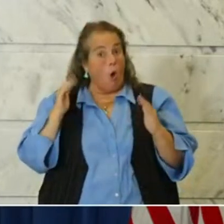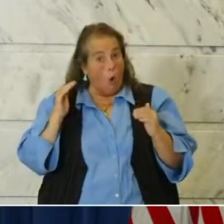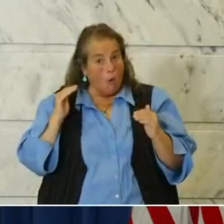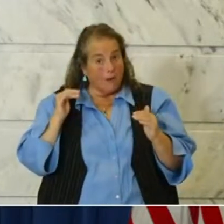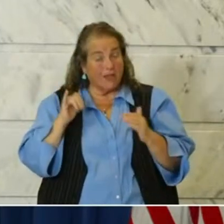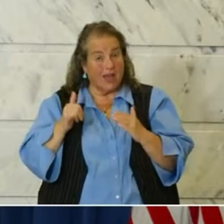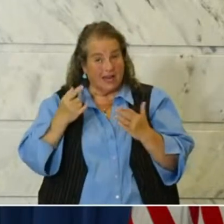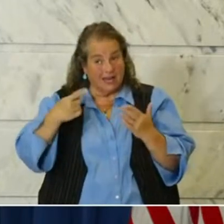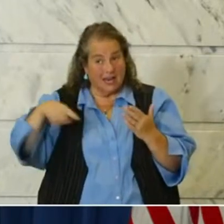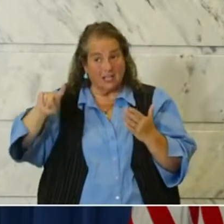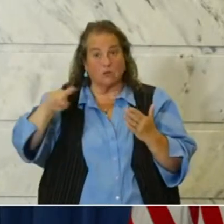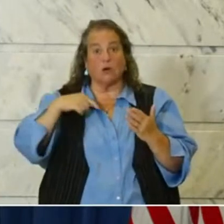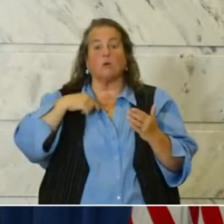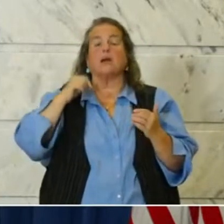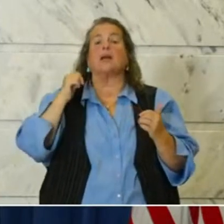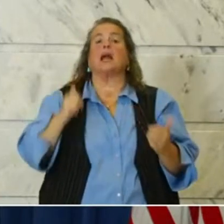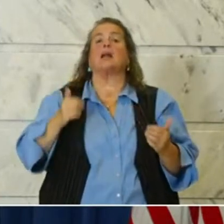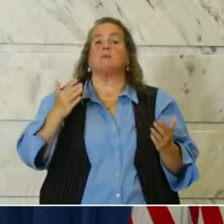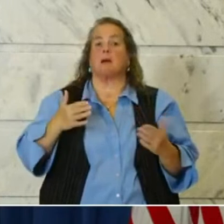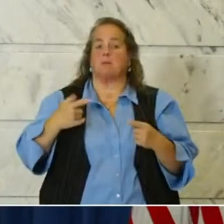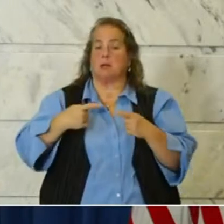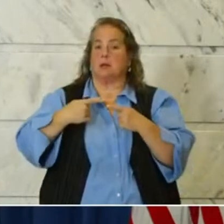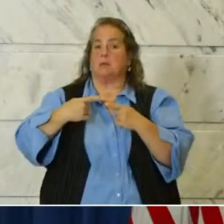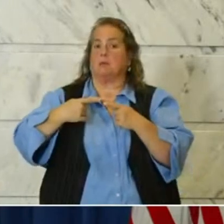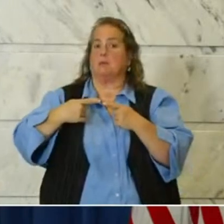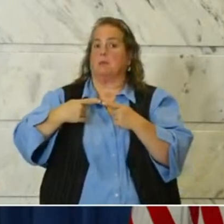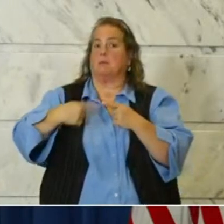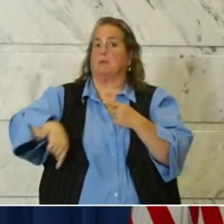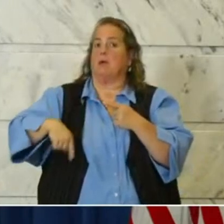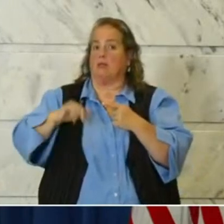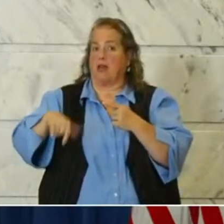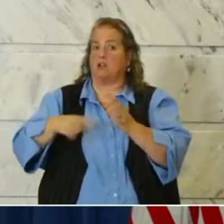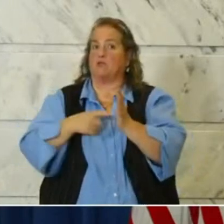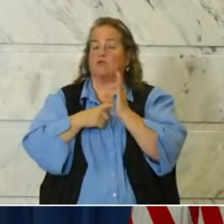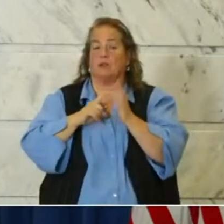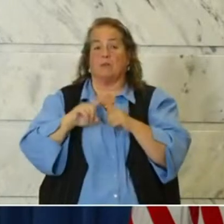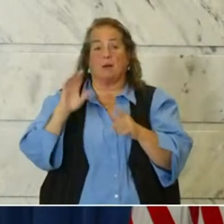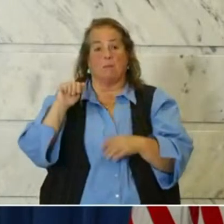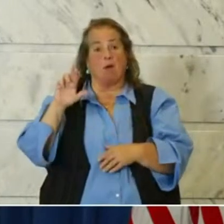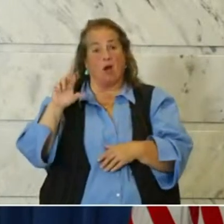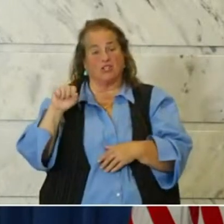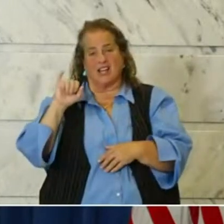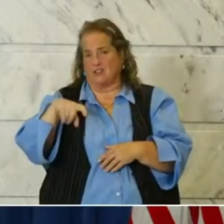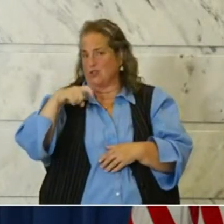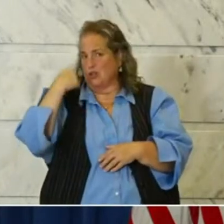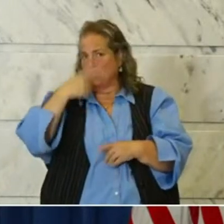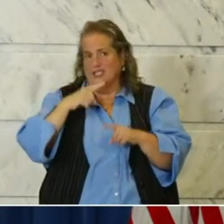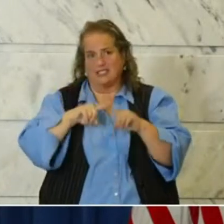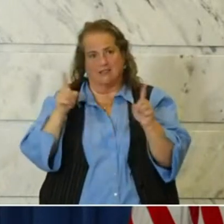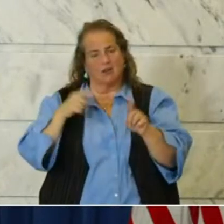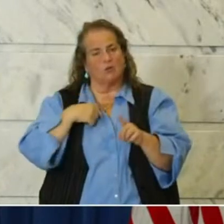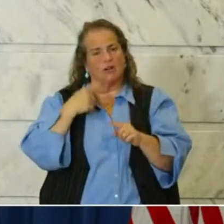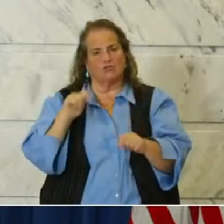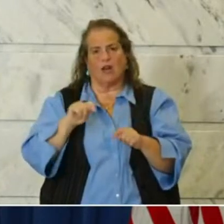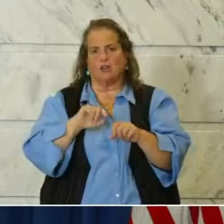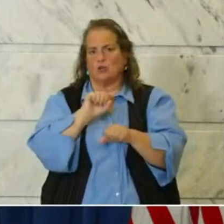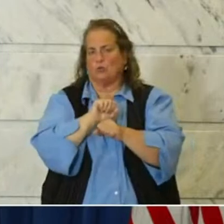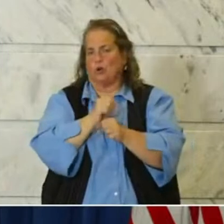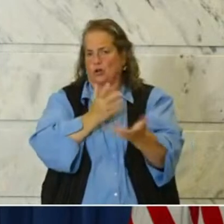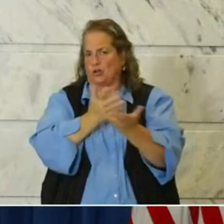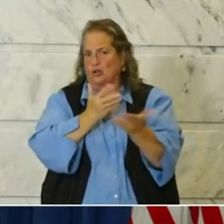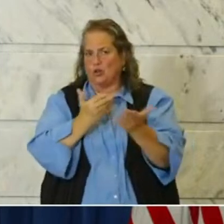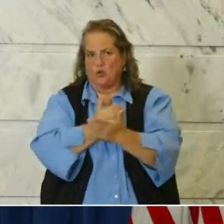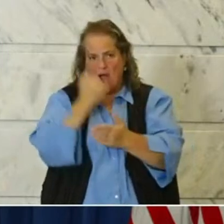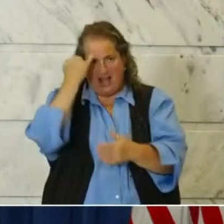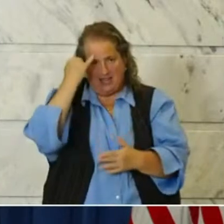that next week we'll be able to lift those restrictions. Now for bars, it's going to have to look different. We're trying to work through some new ideas right